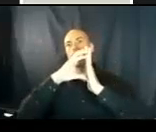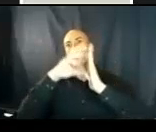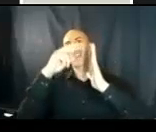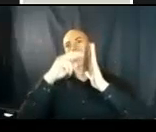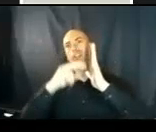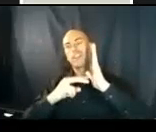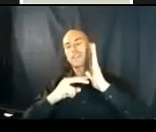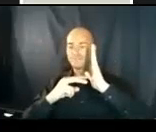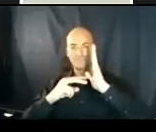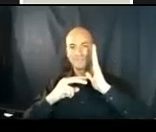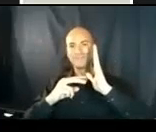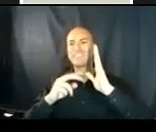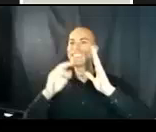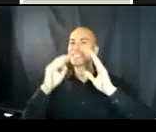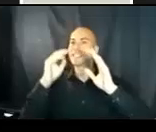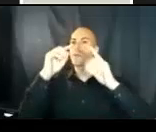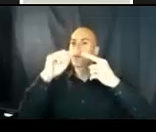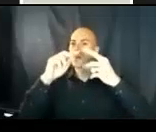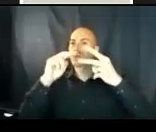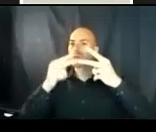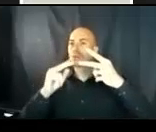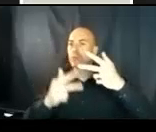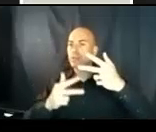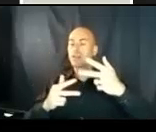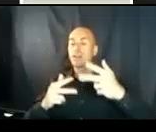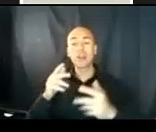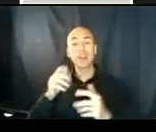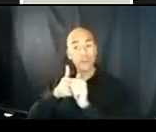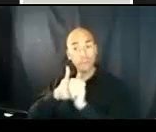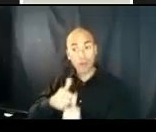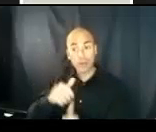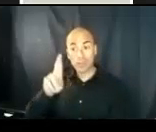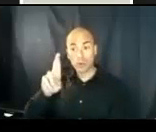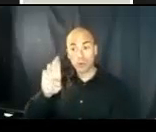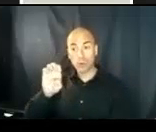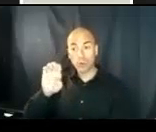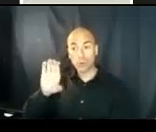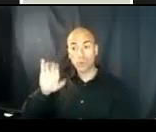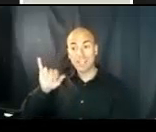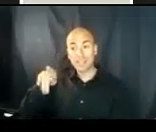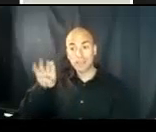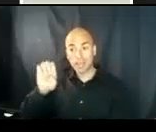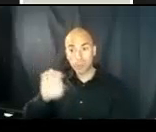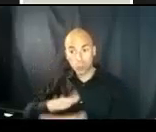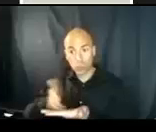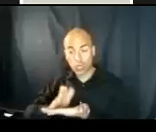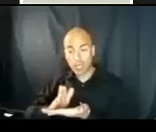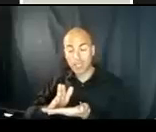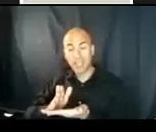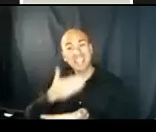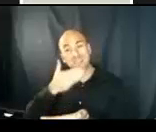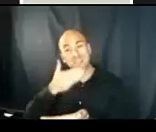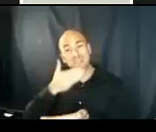When we follow a recipe, aren't we great when they tell us what we're doing in a step 1, a step 2, a step 3, and how it needs to come out?